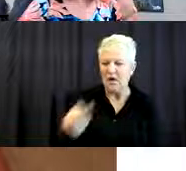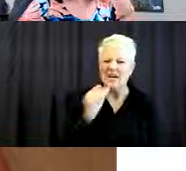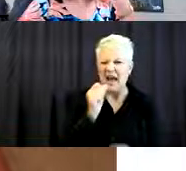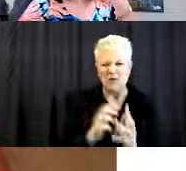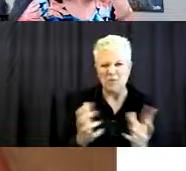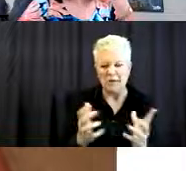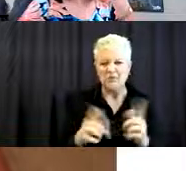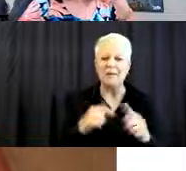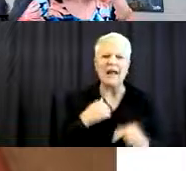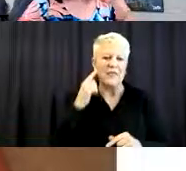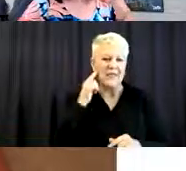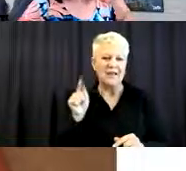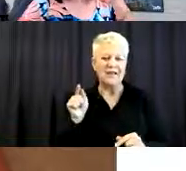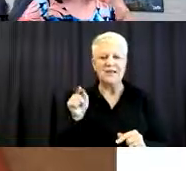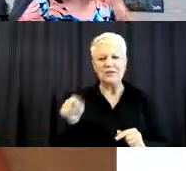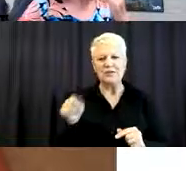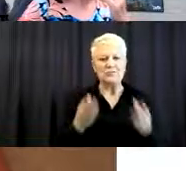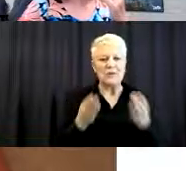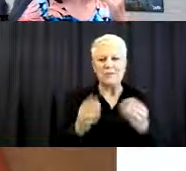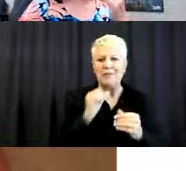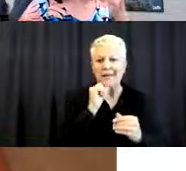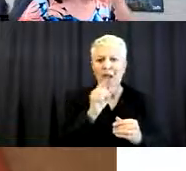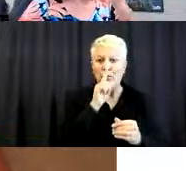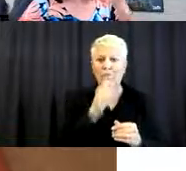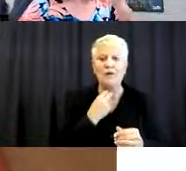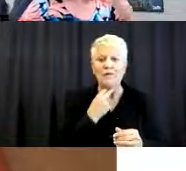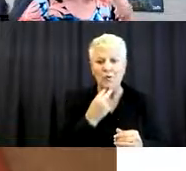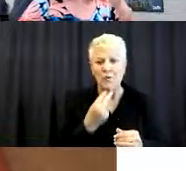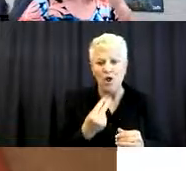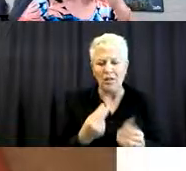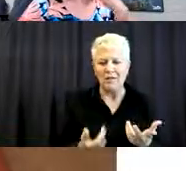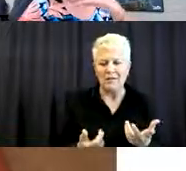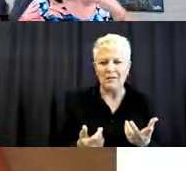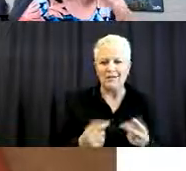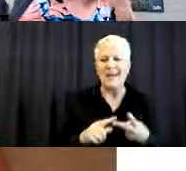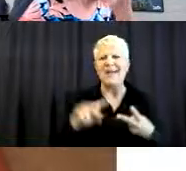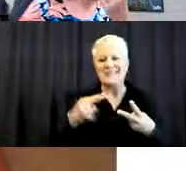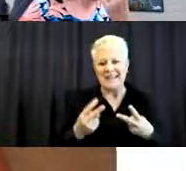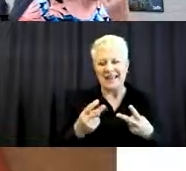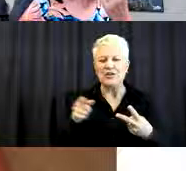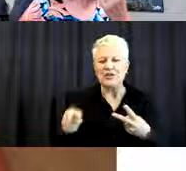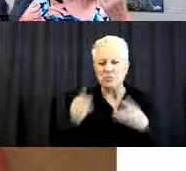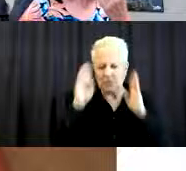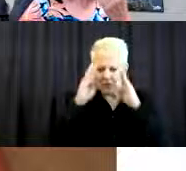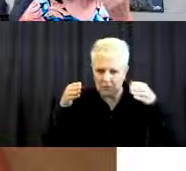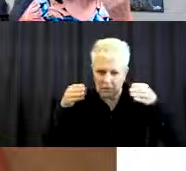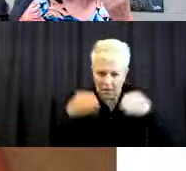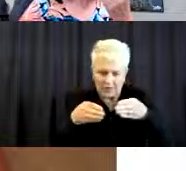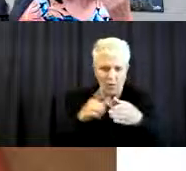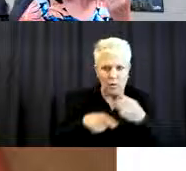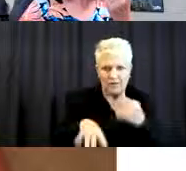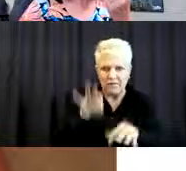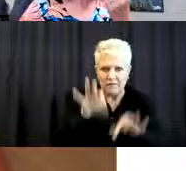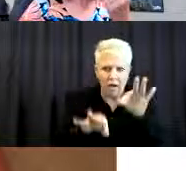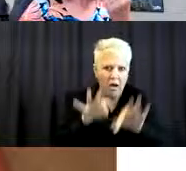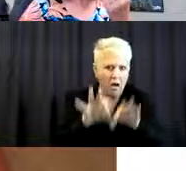much, but I think she was probably not real verbal maybe, and secondly, she was concentrating on what she was finding